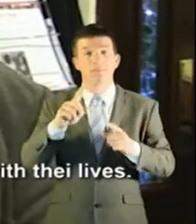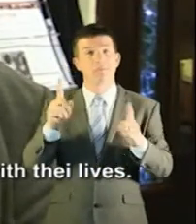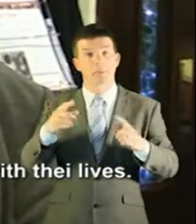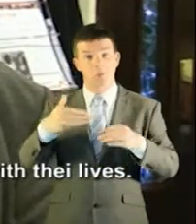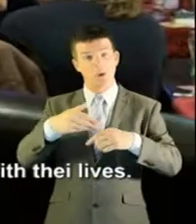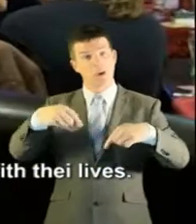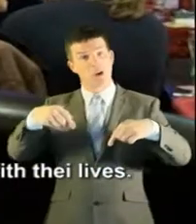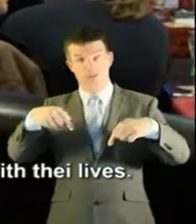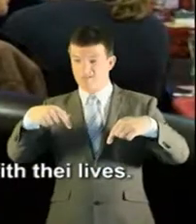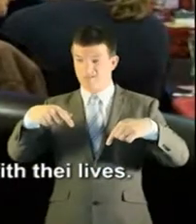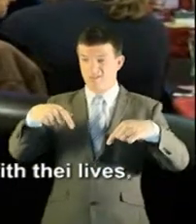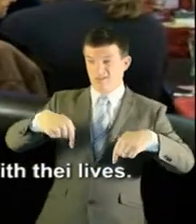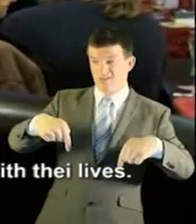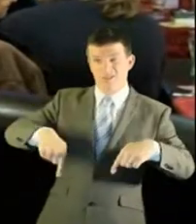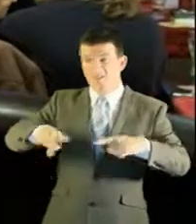home and get on with their lives.